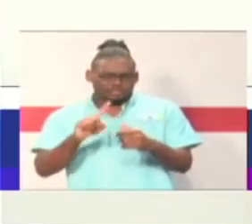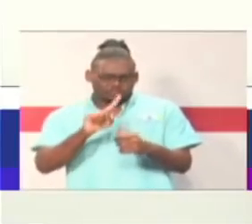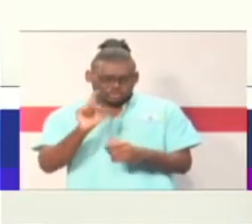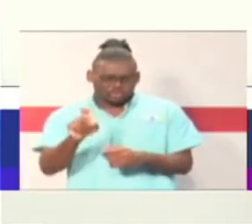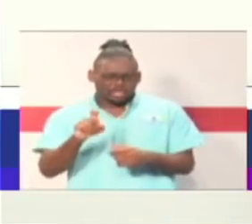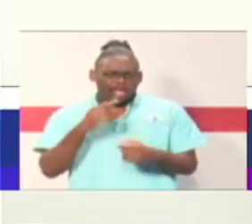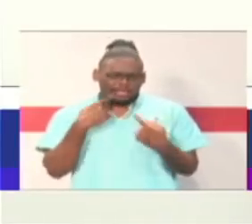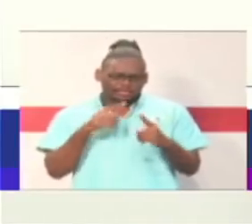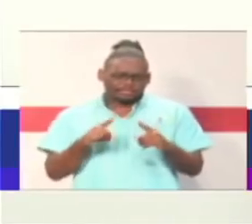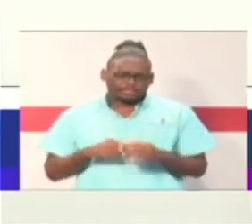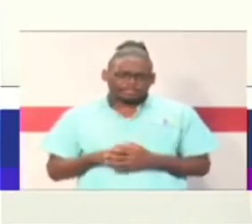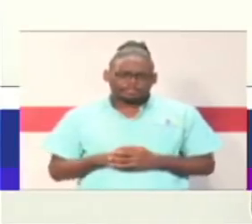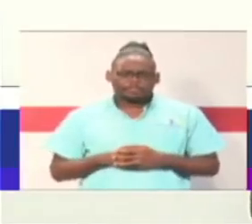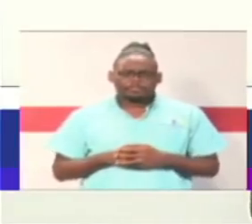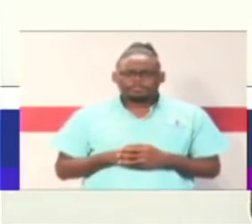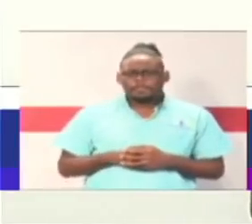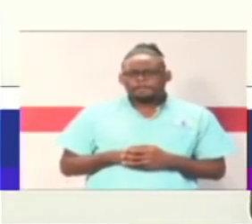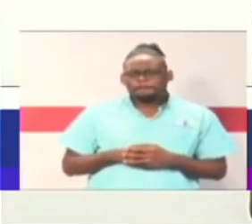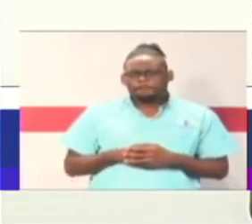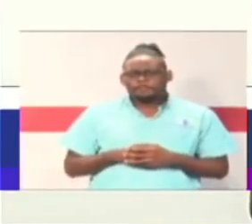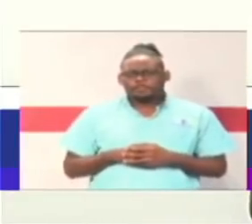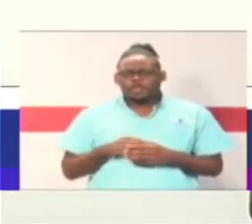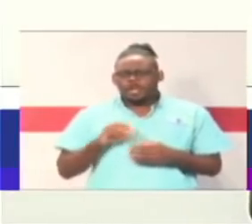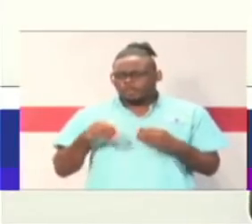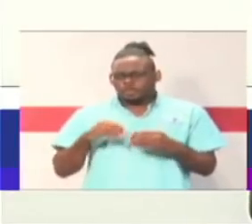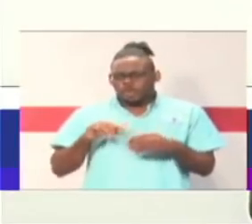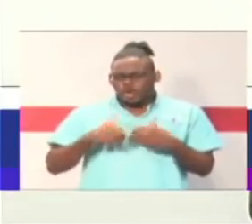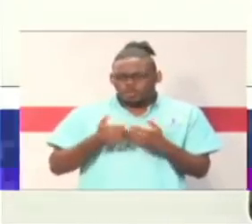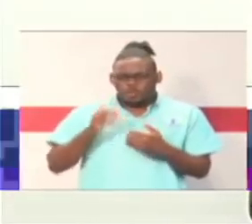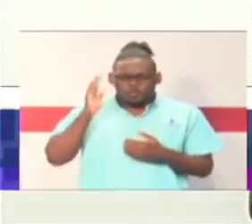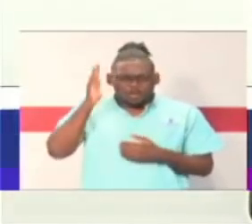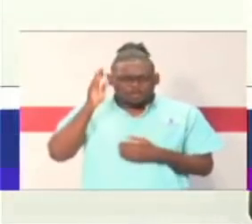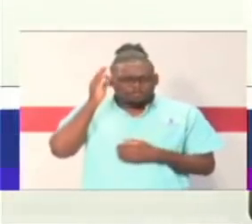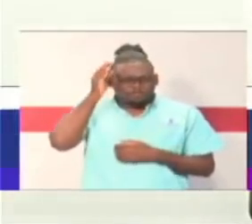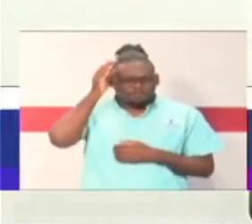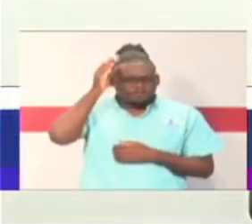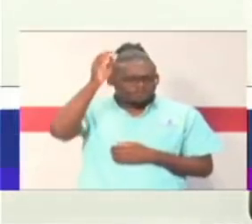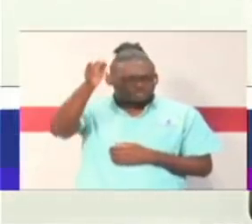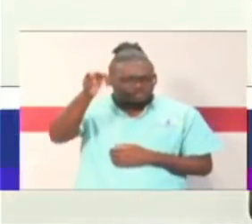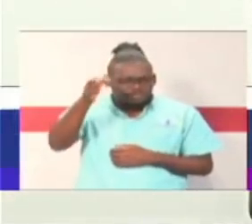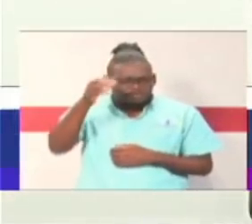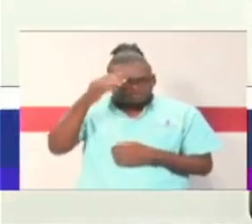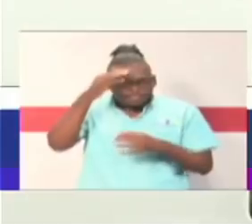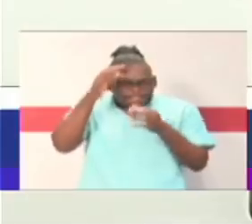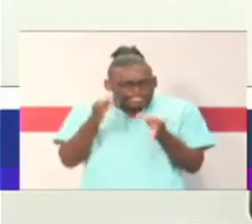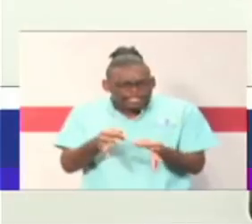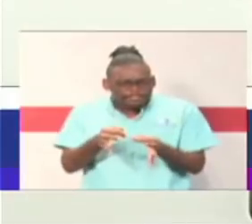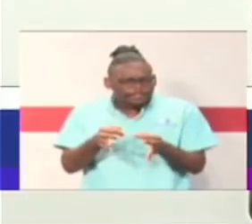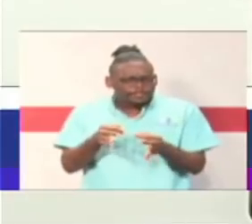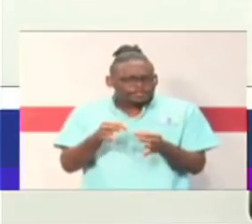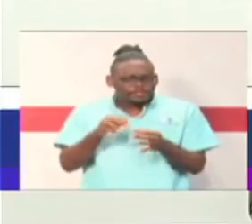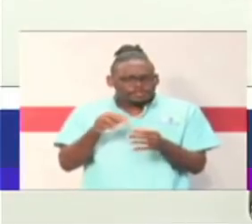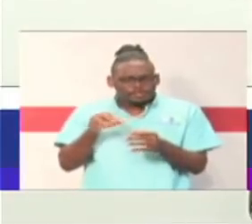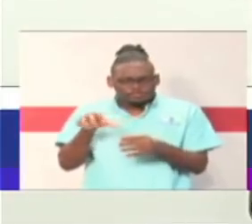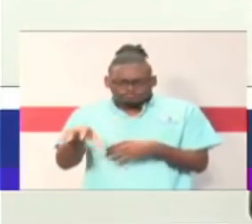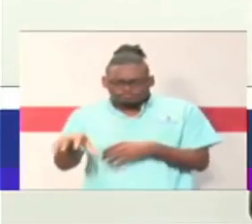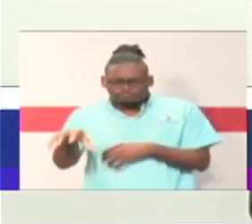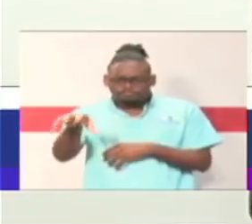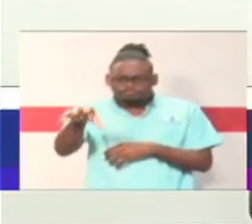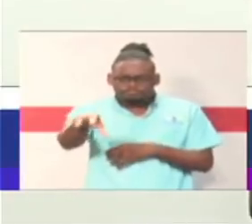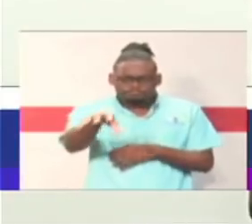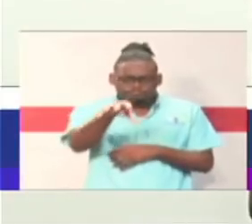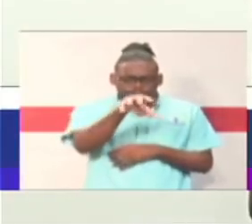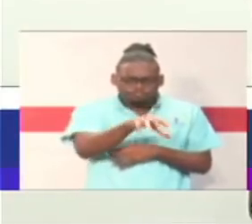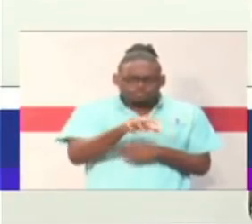project hospital beds and make more resources available or reallocate resources given the new variable, which is an increased